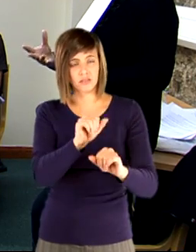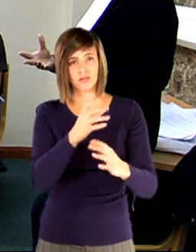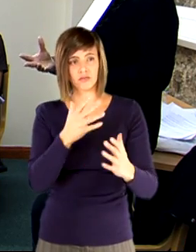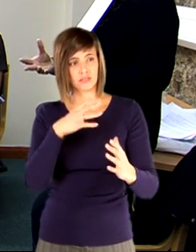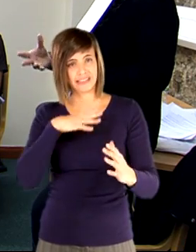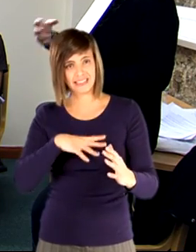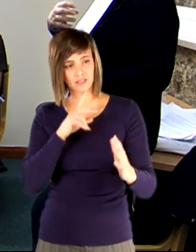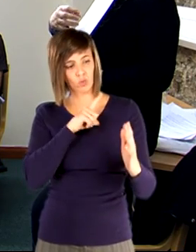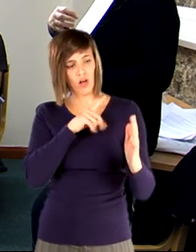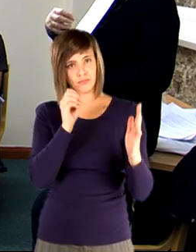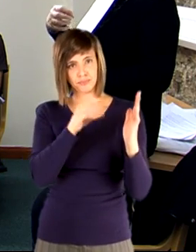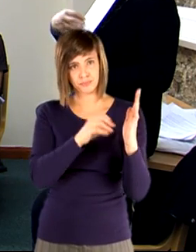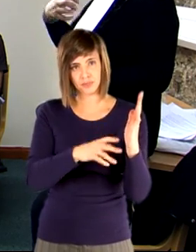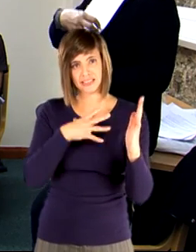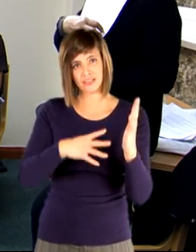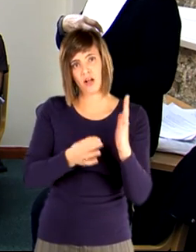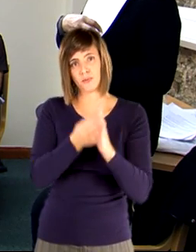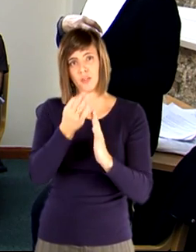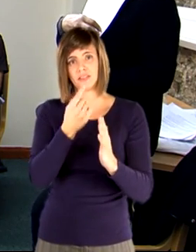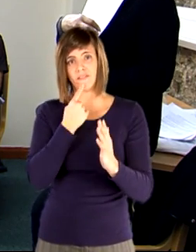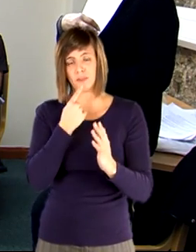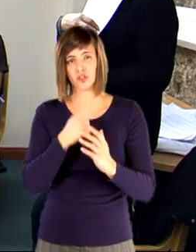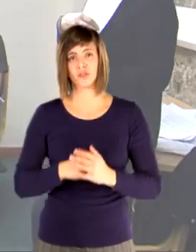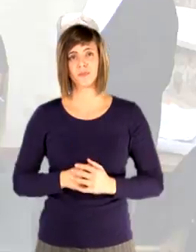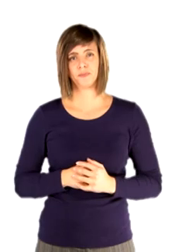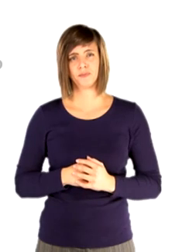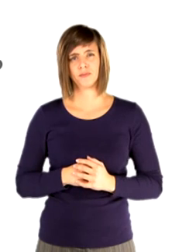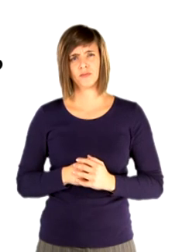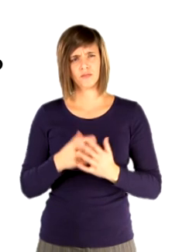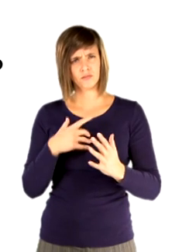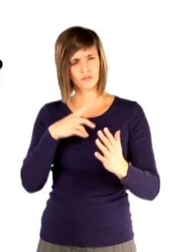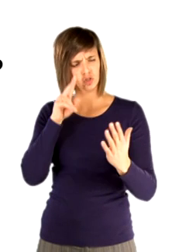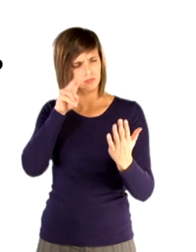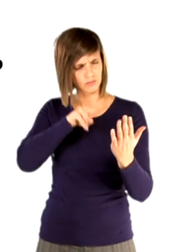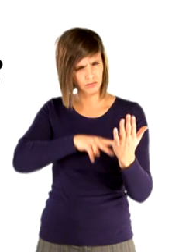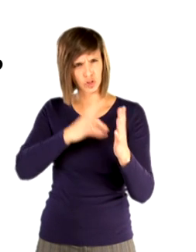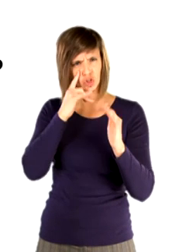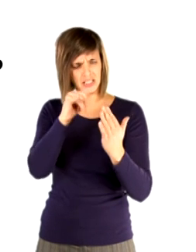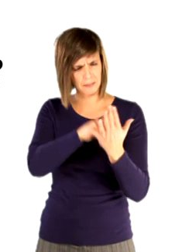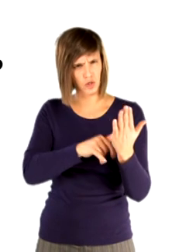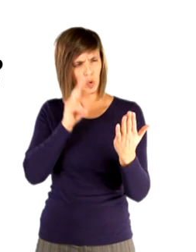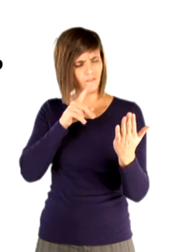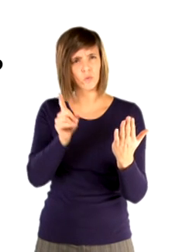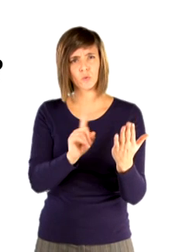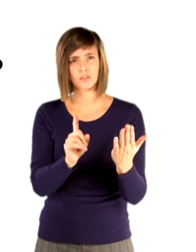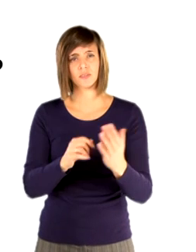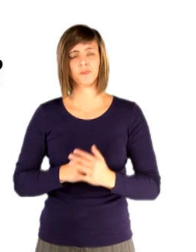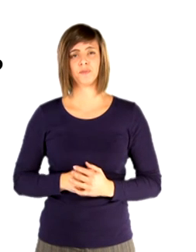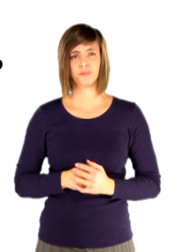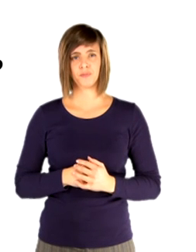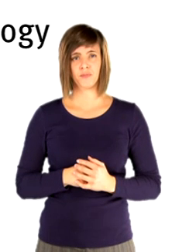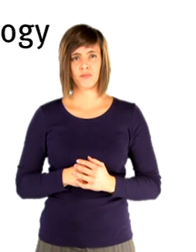have an impact on what then goes into the provision. What should I look for when checking a statement?